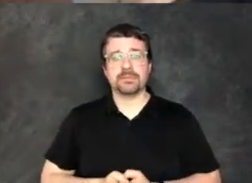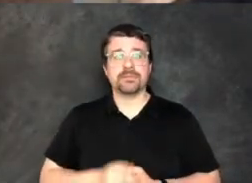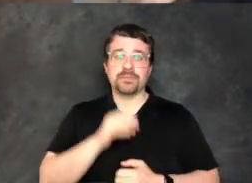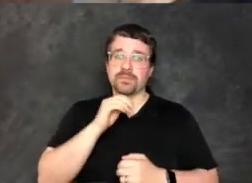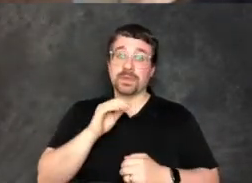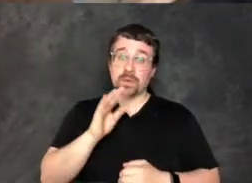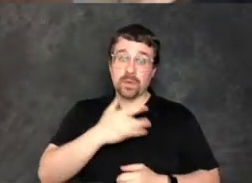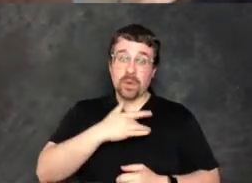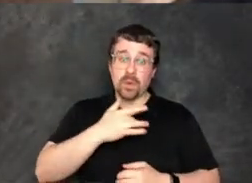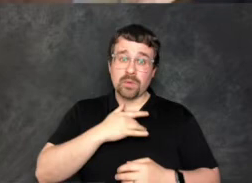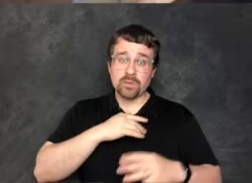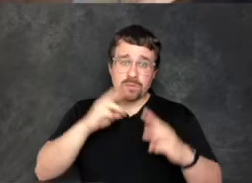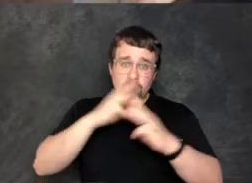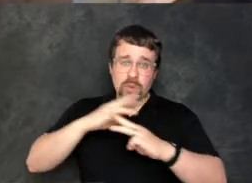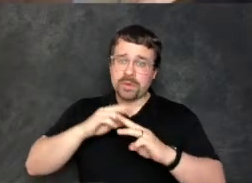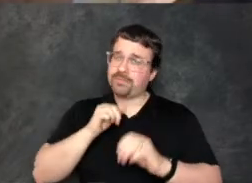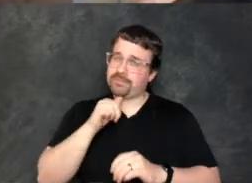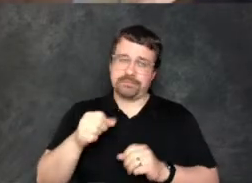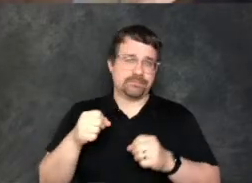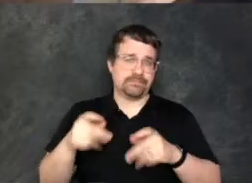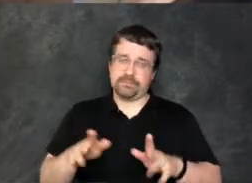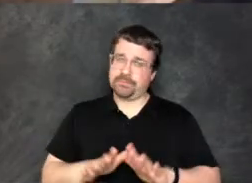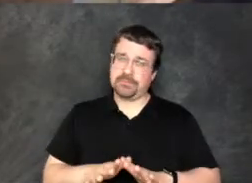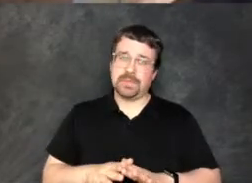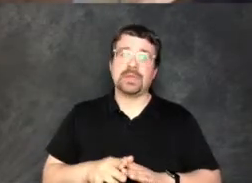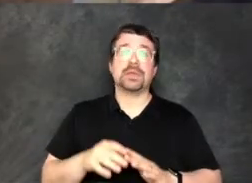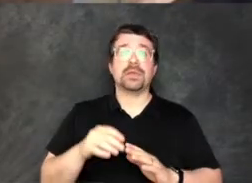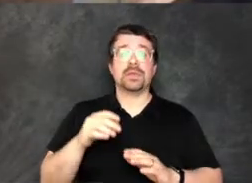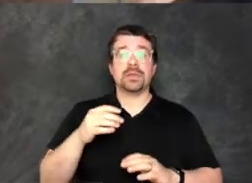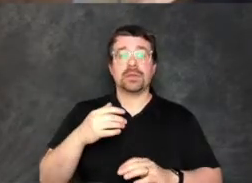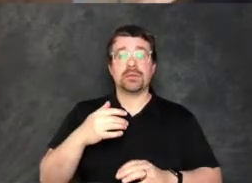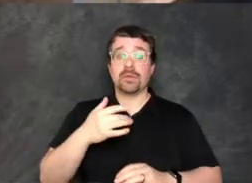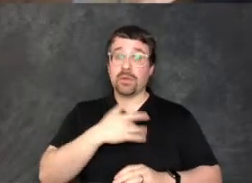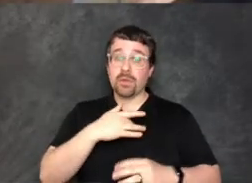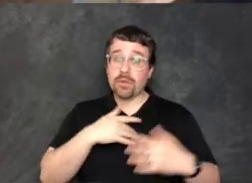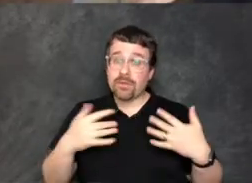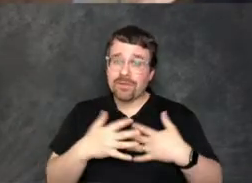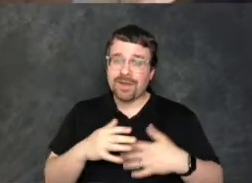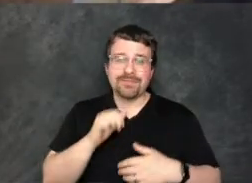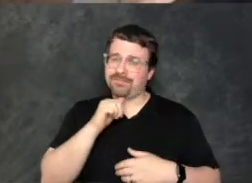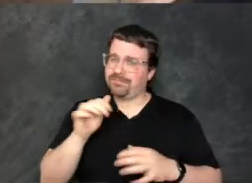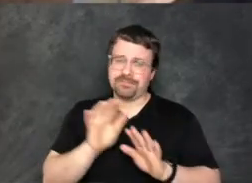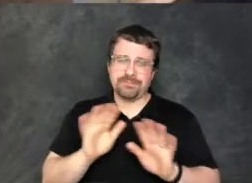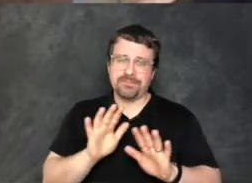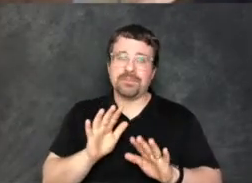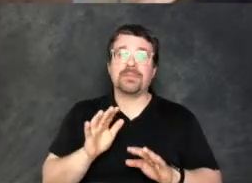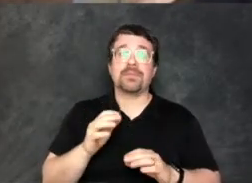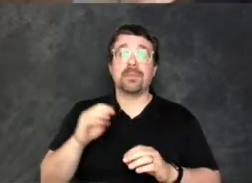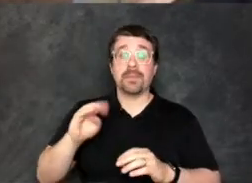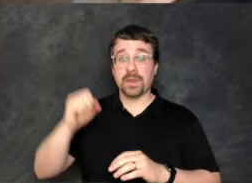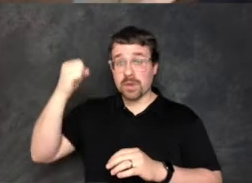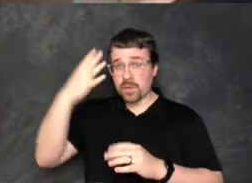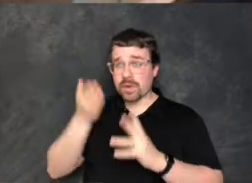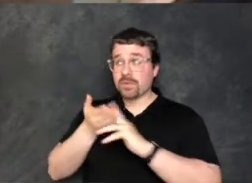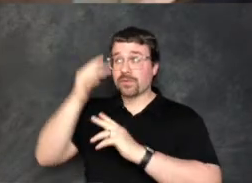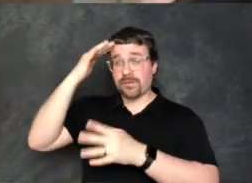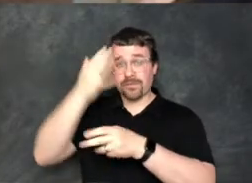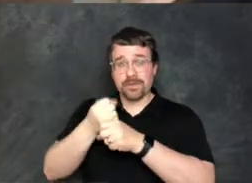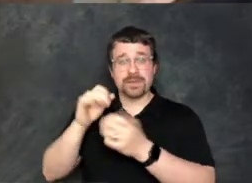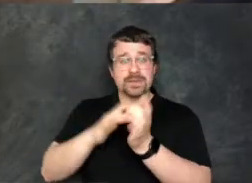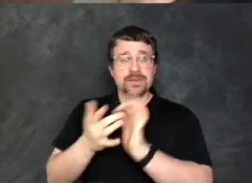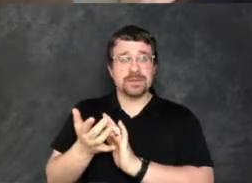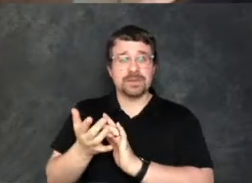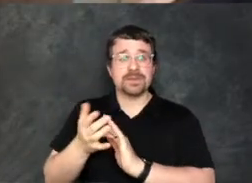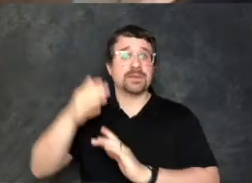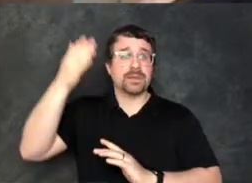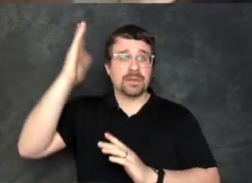God. Do not let your hearts be troubled. Do not let them be afraid. By